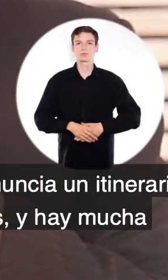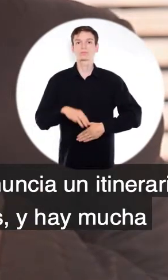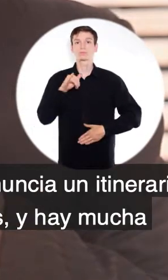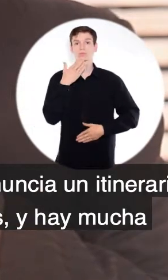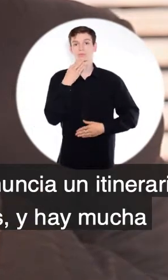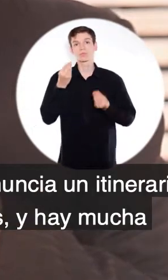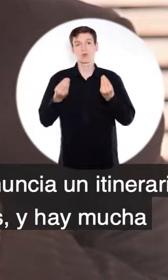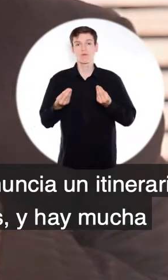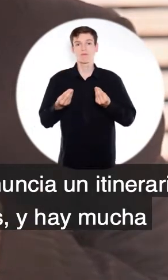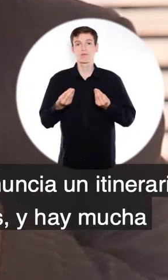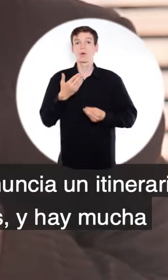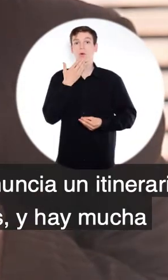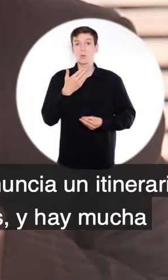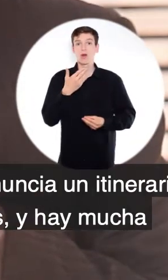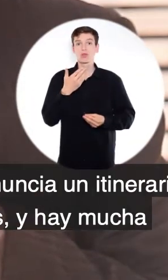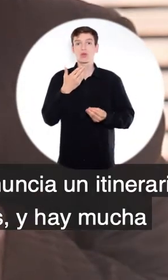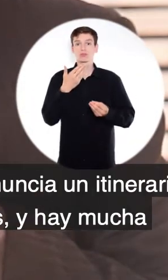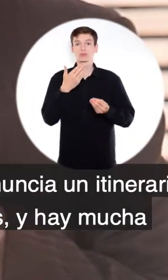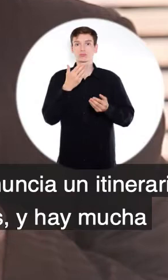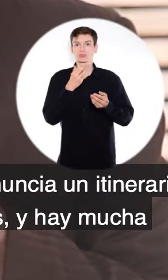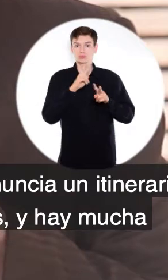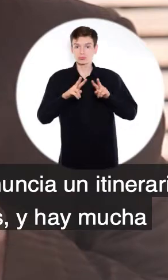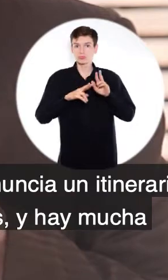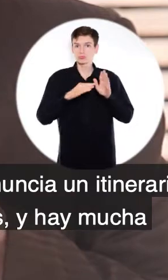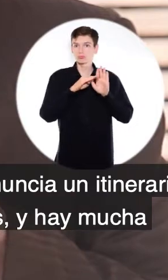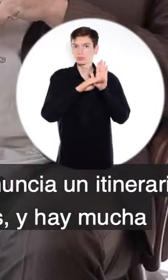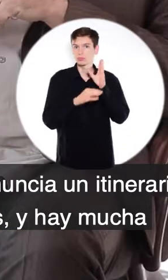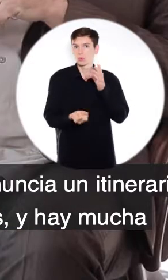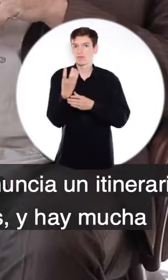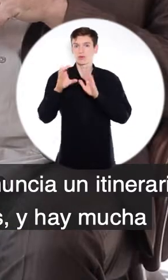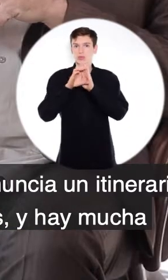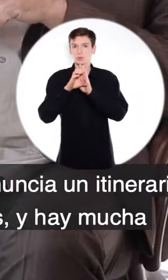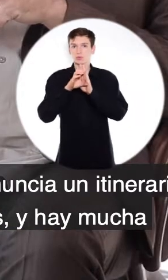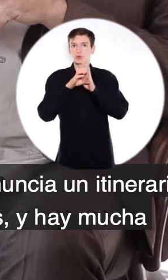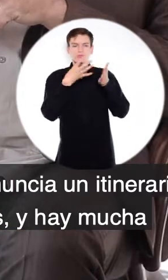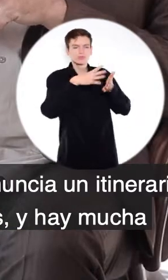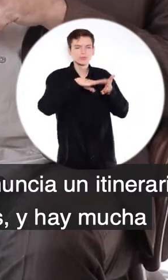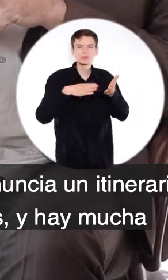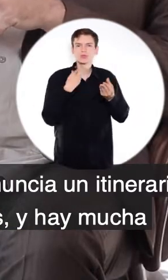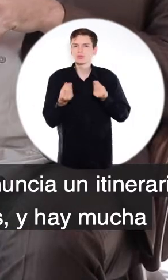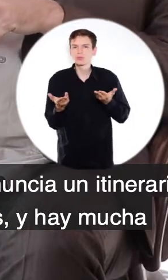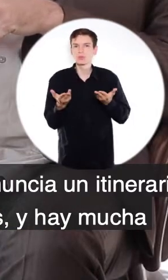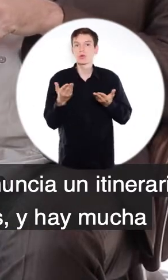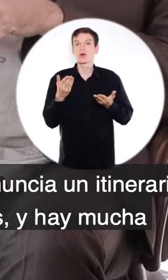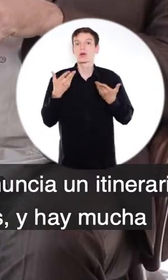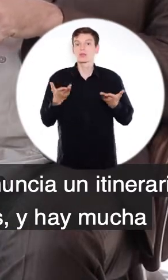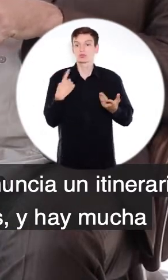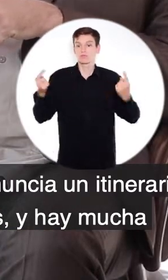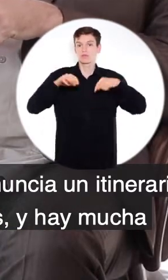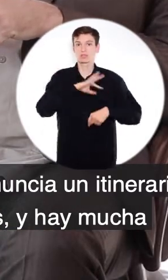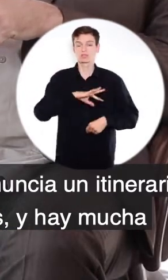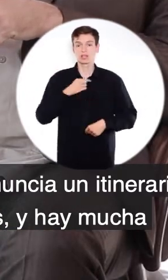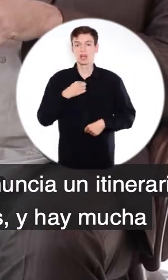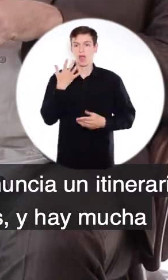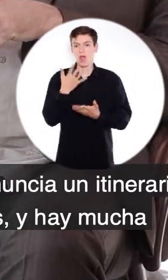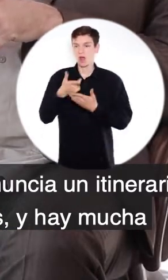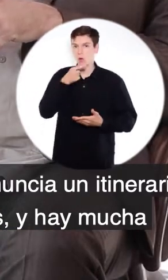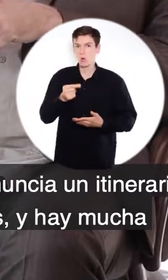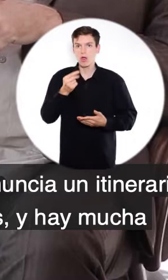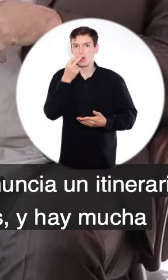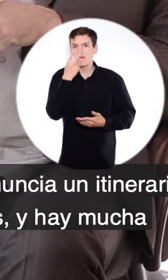course, when a new constitution is, programmed and is a announced